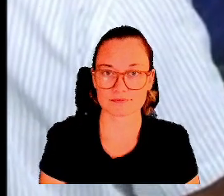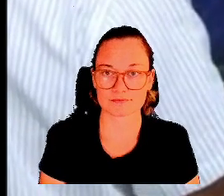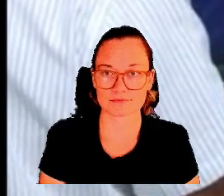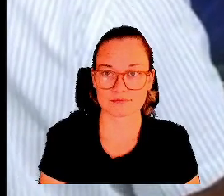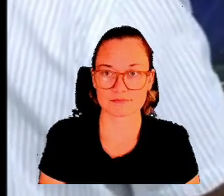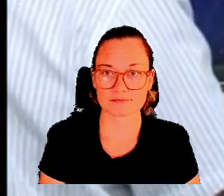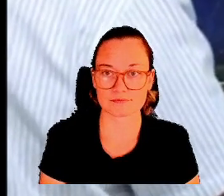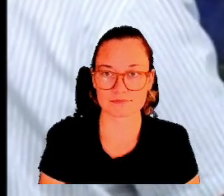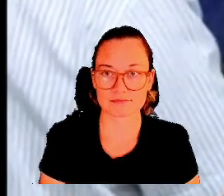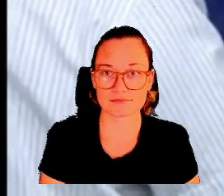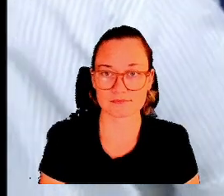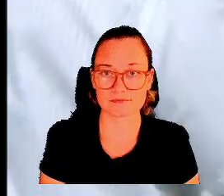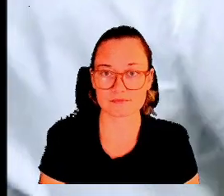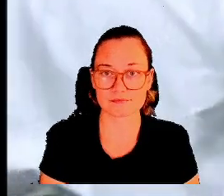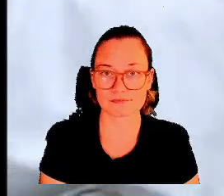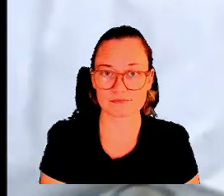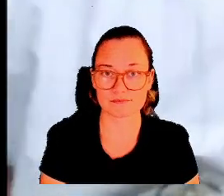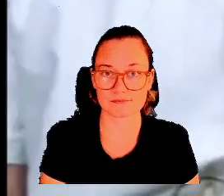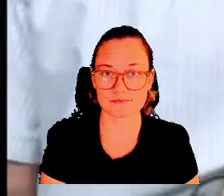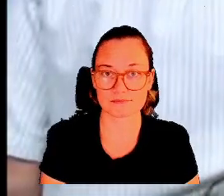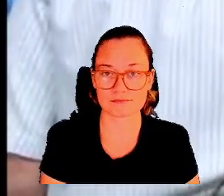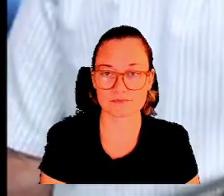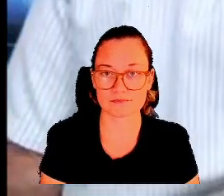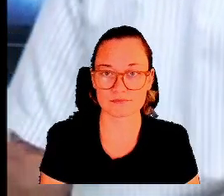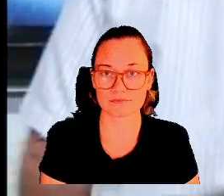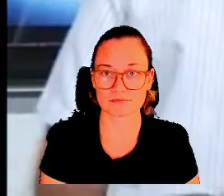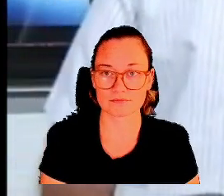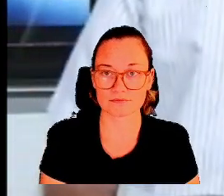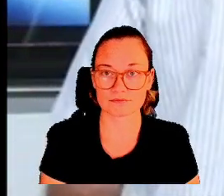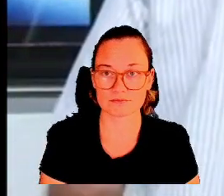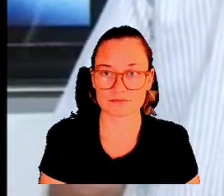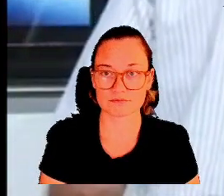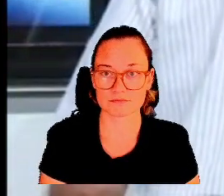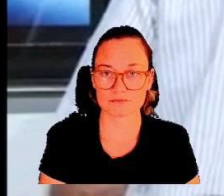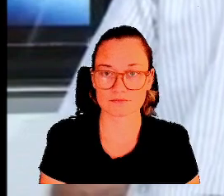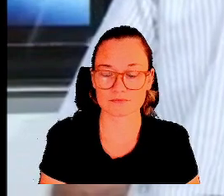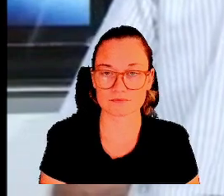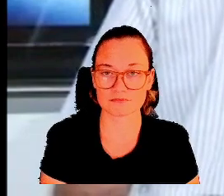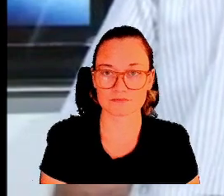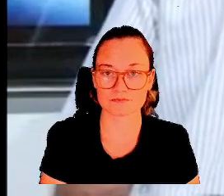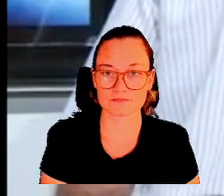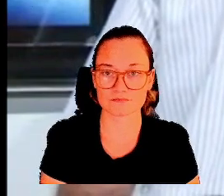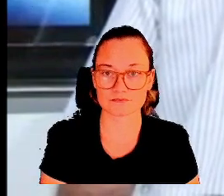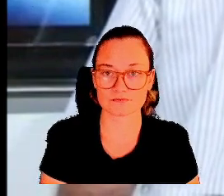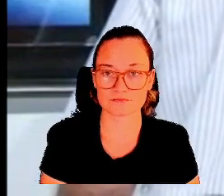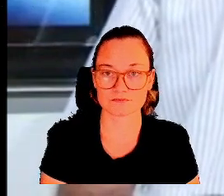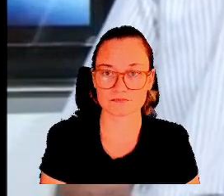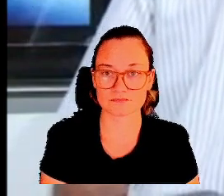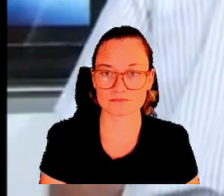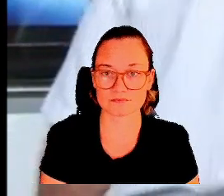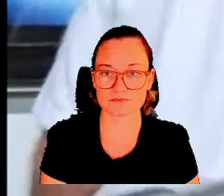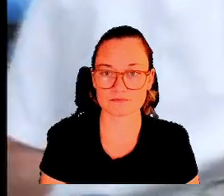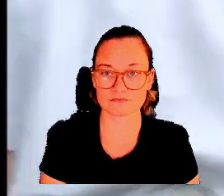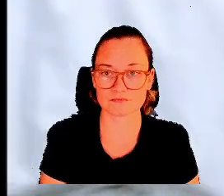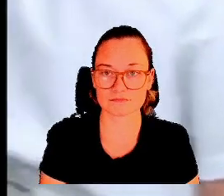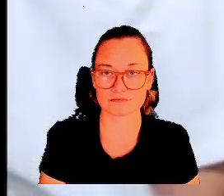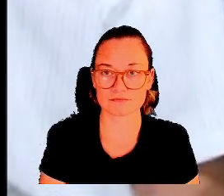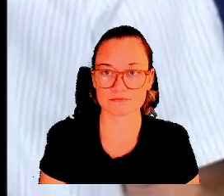You agree with that? Looks like we have a couple of 12s.